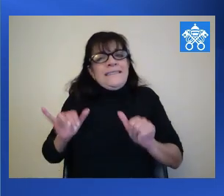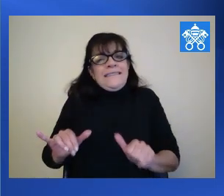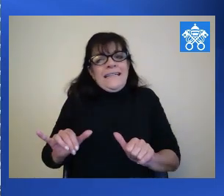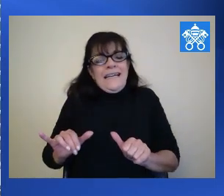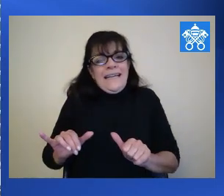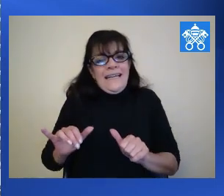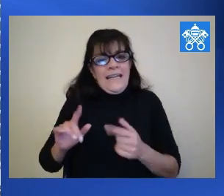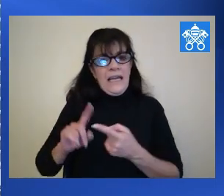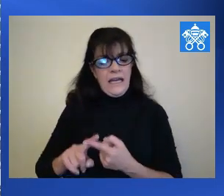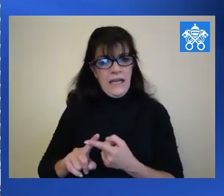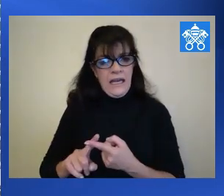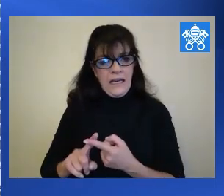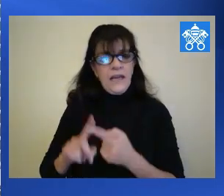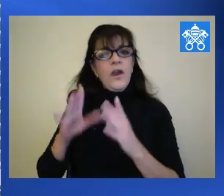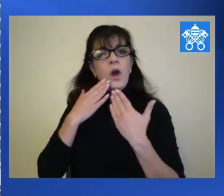good.